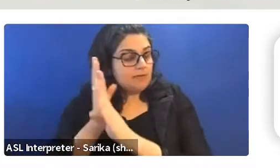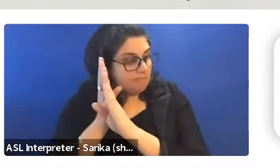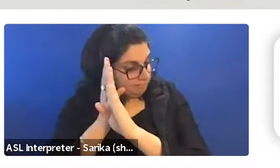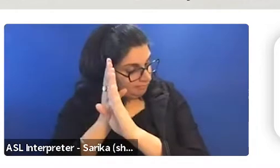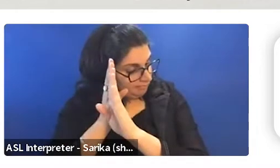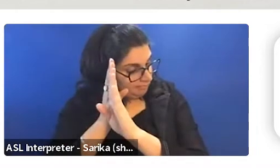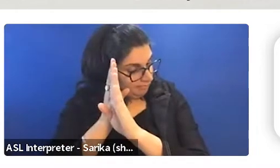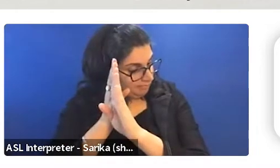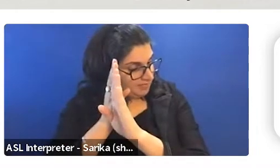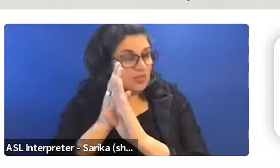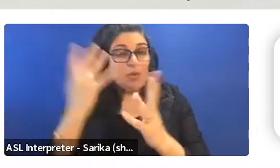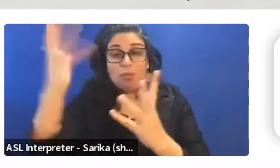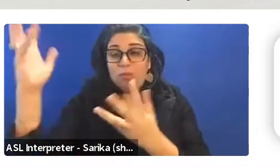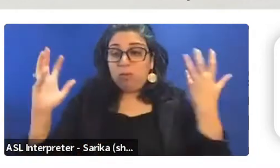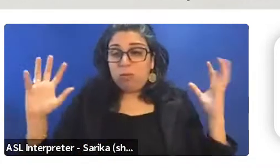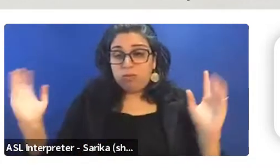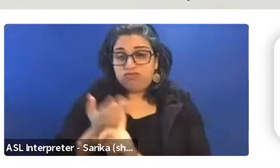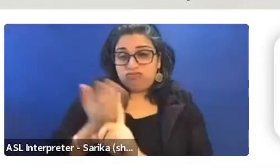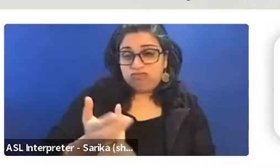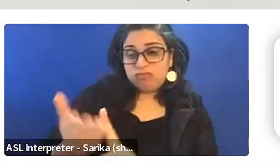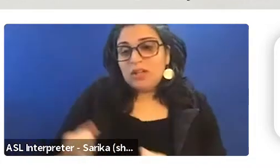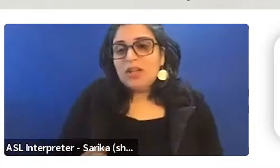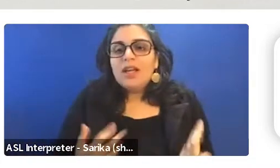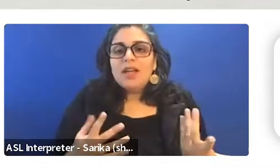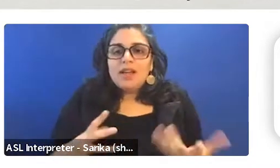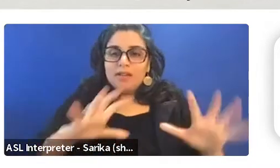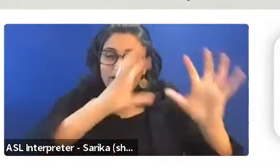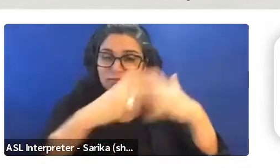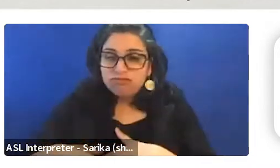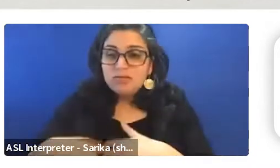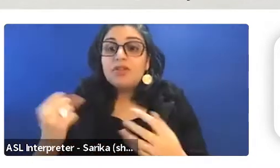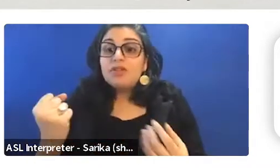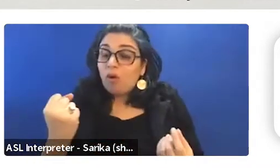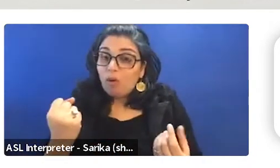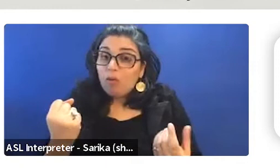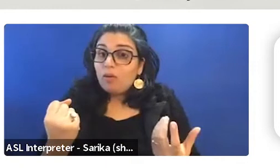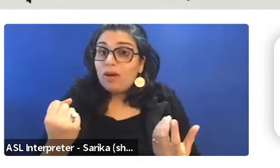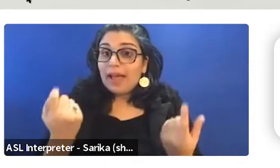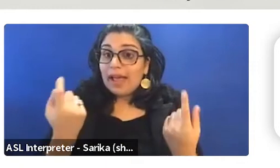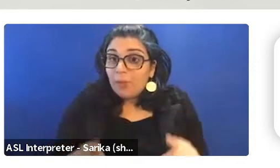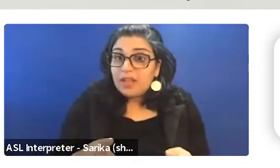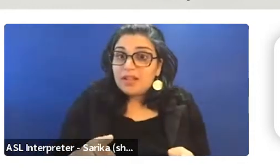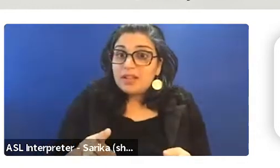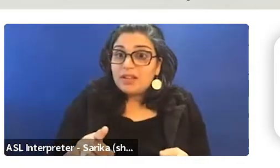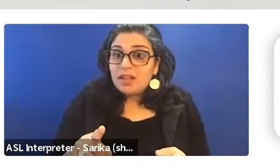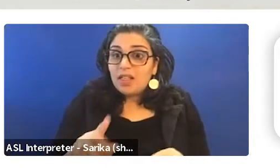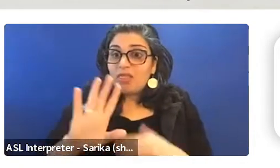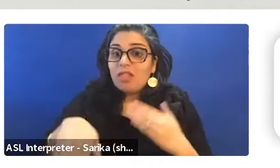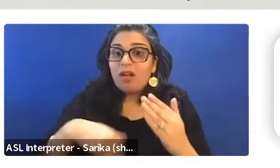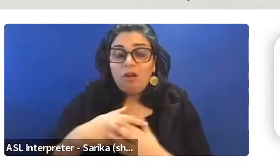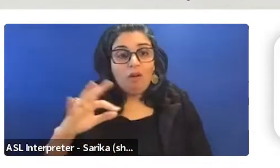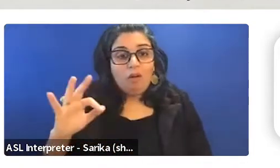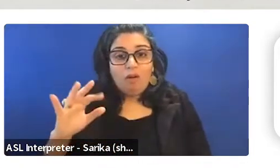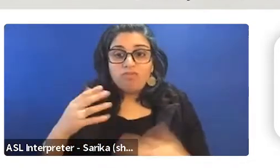the deforestation that is happening. And in doing that, what they do is that they make the entire fashion industry an accomplice